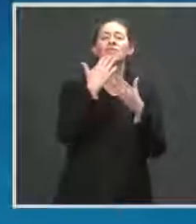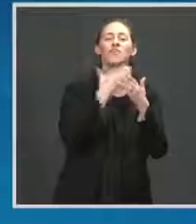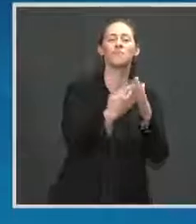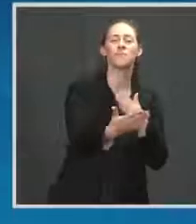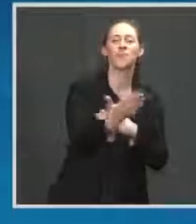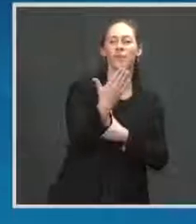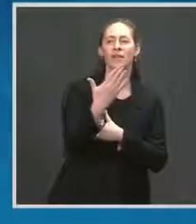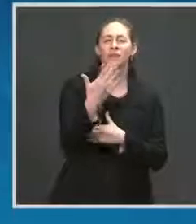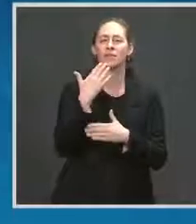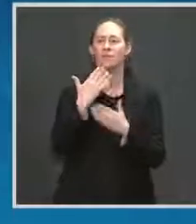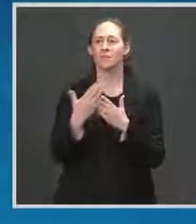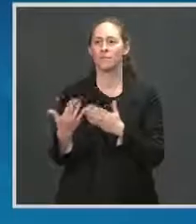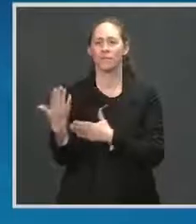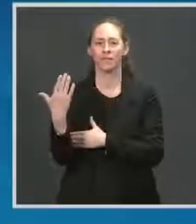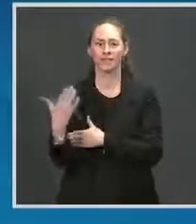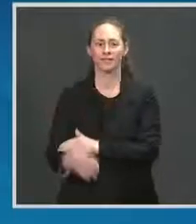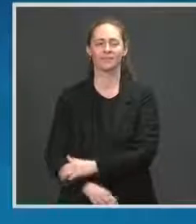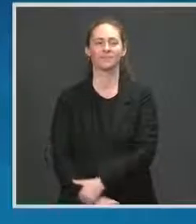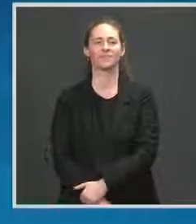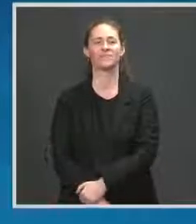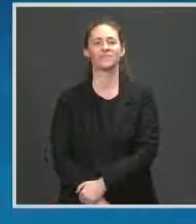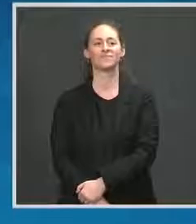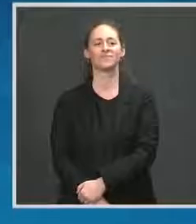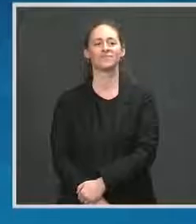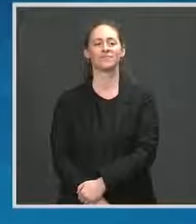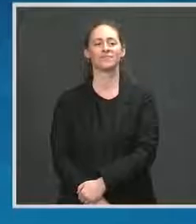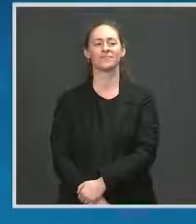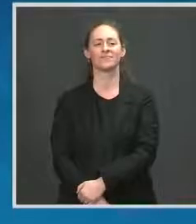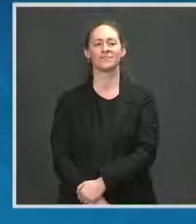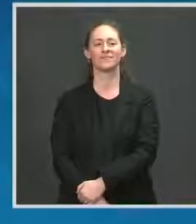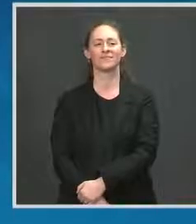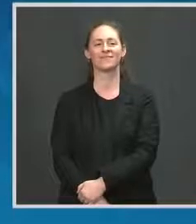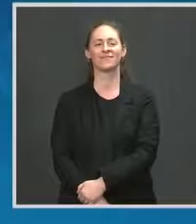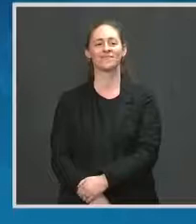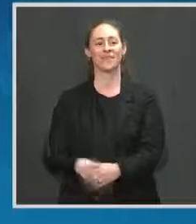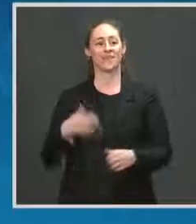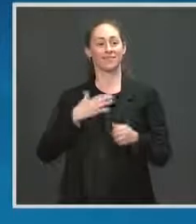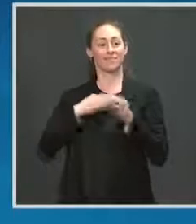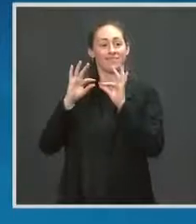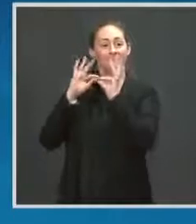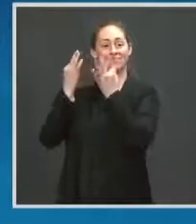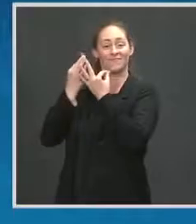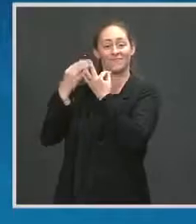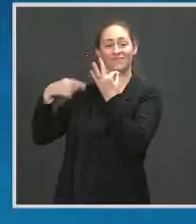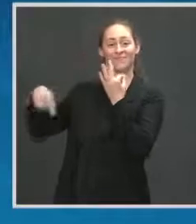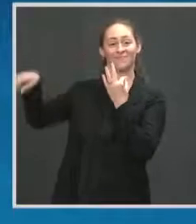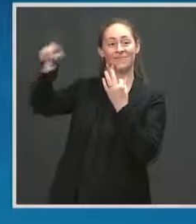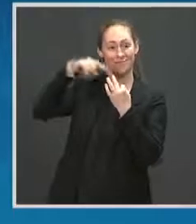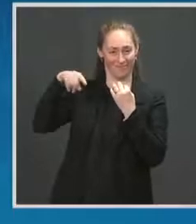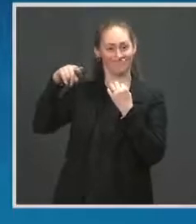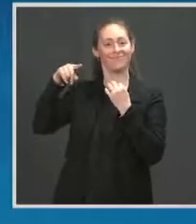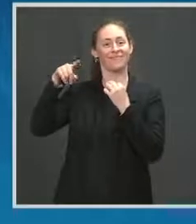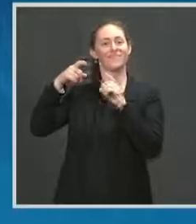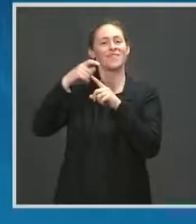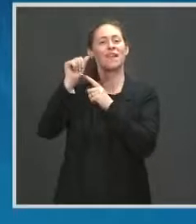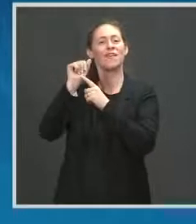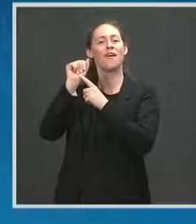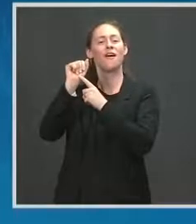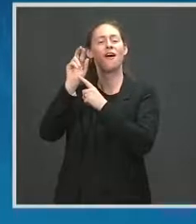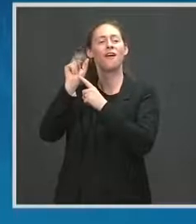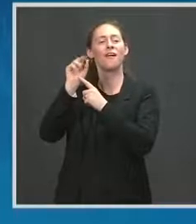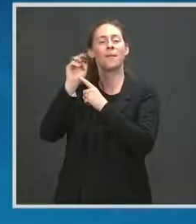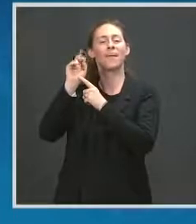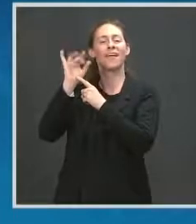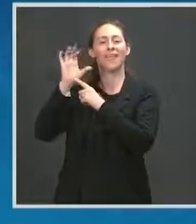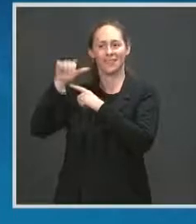Vanessa Kishkarian. My family is ethnically Armenian, and my great-grandparents left Armenia in 1915